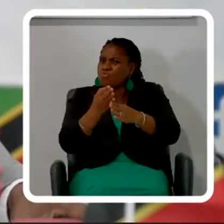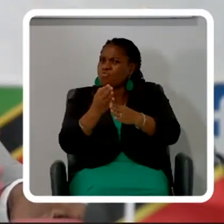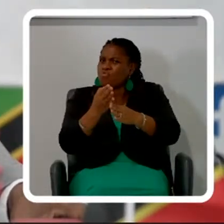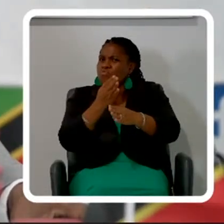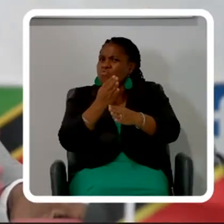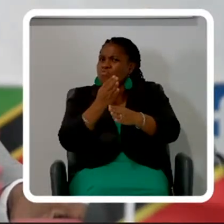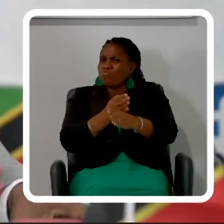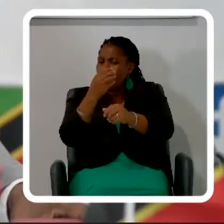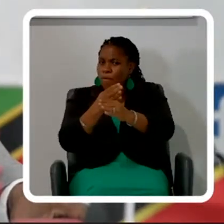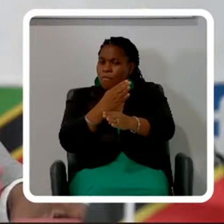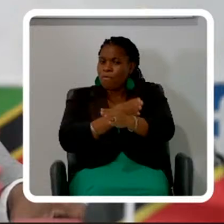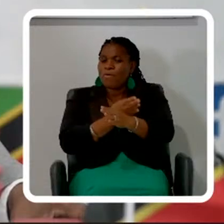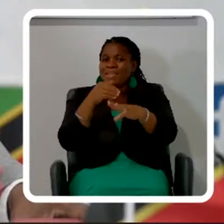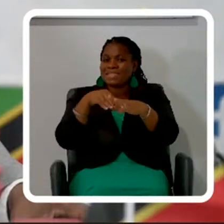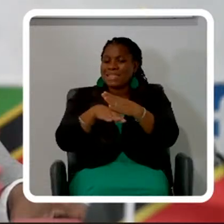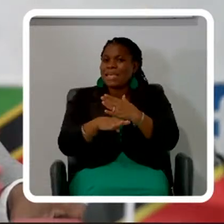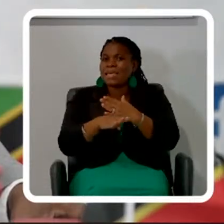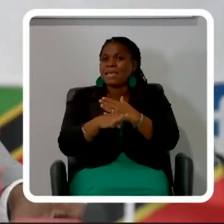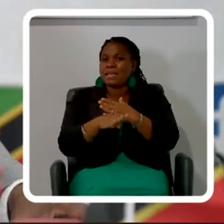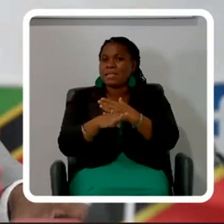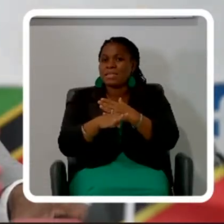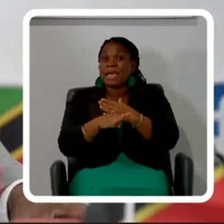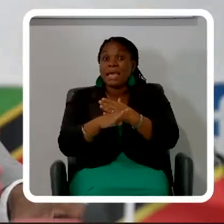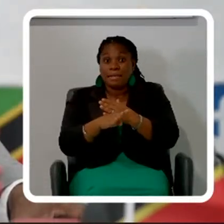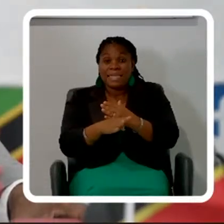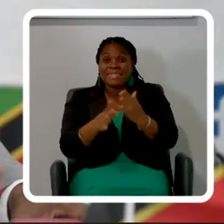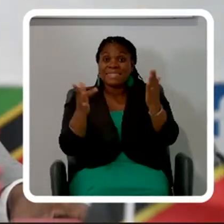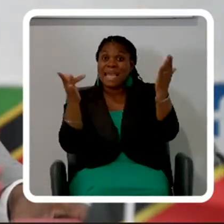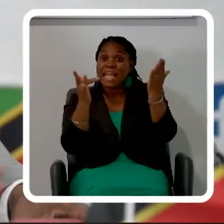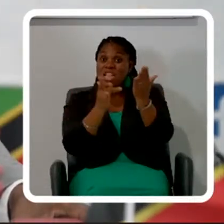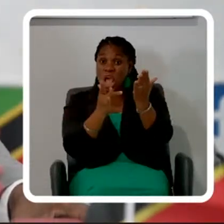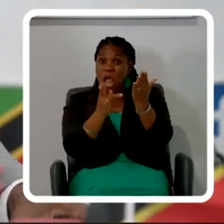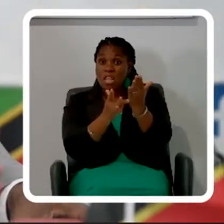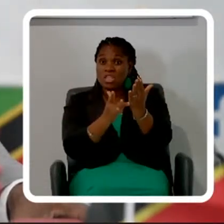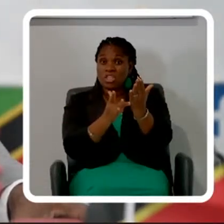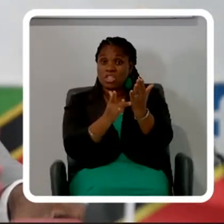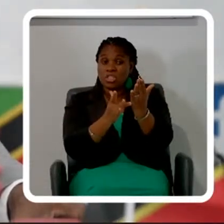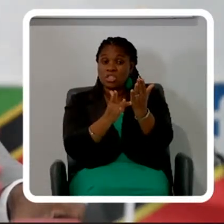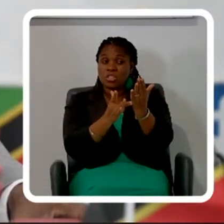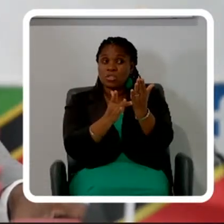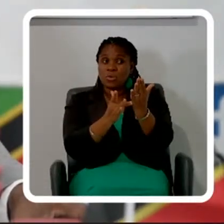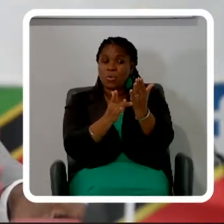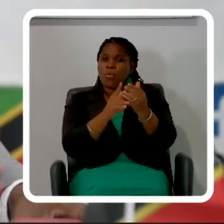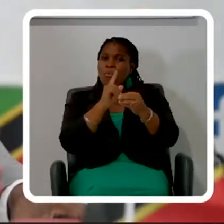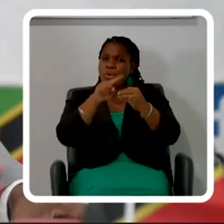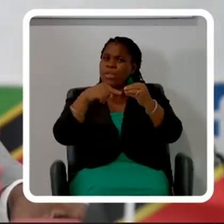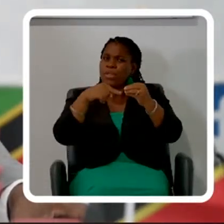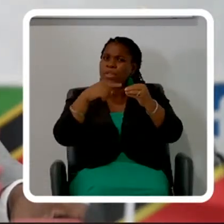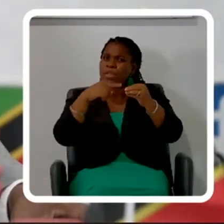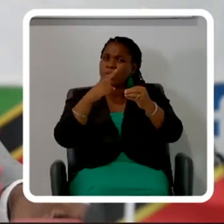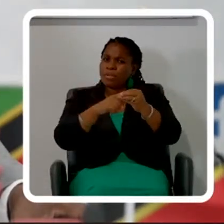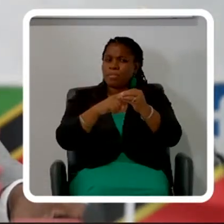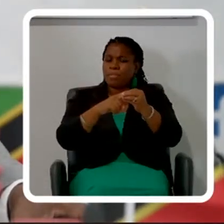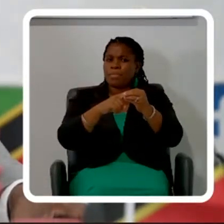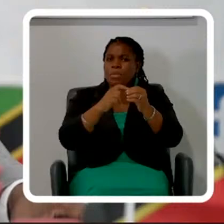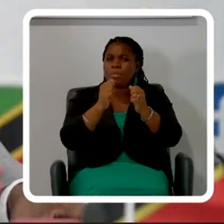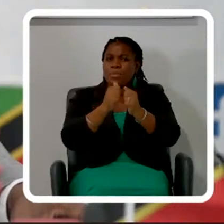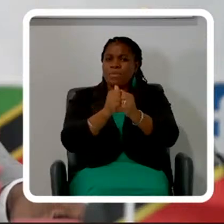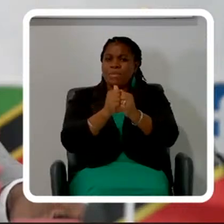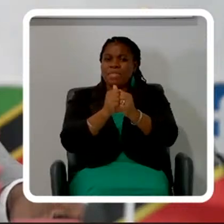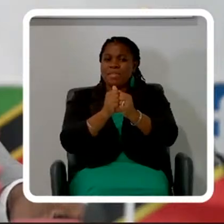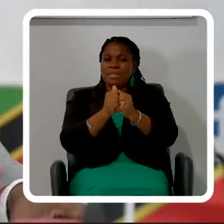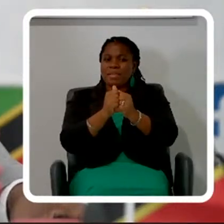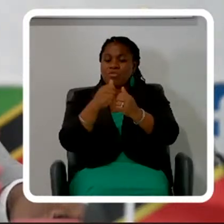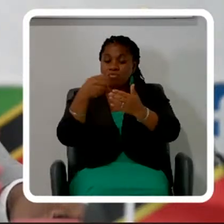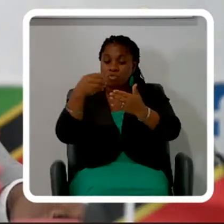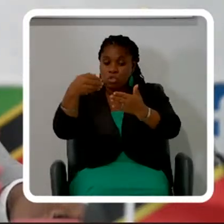progress in the technology when it comes to renewable energy. So the pendulum, on